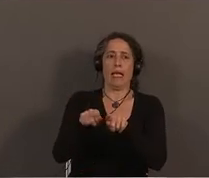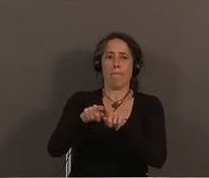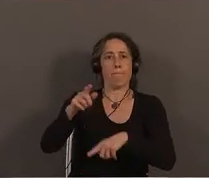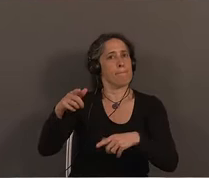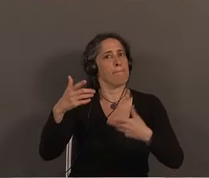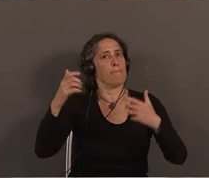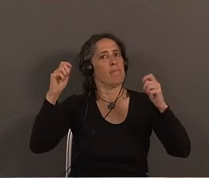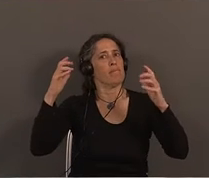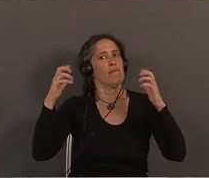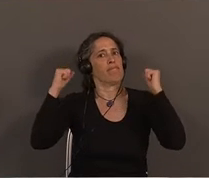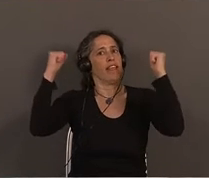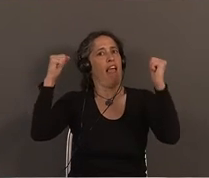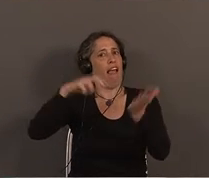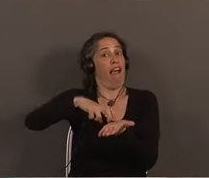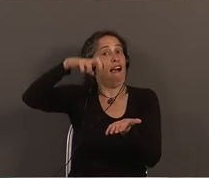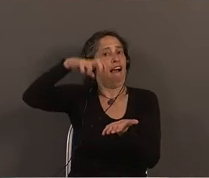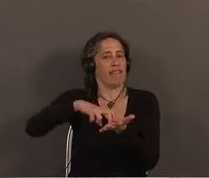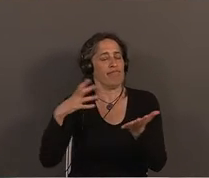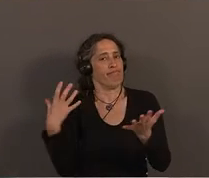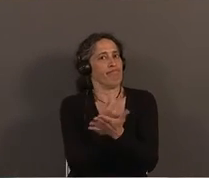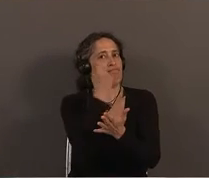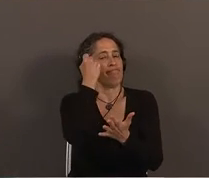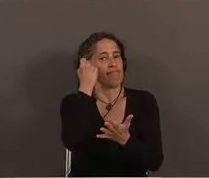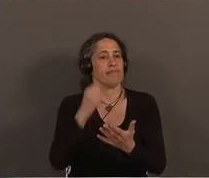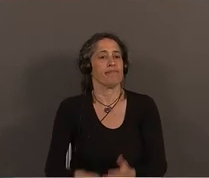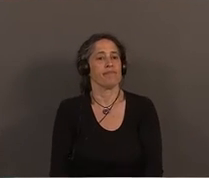yes. From our end, we always said that